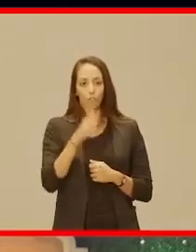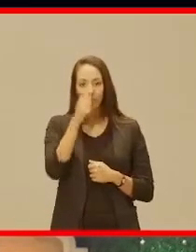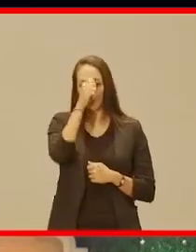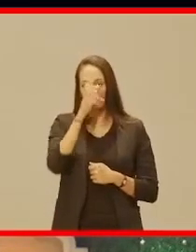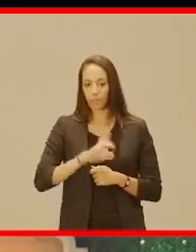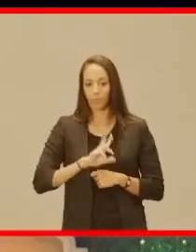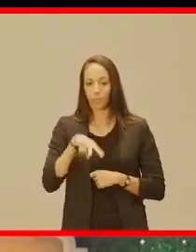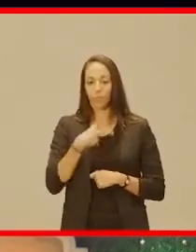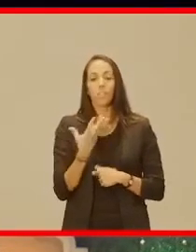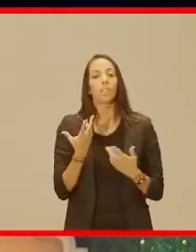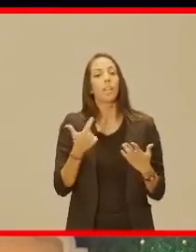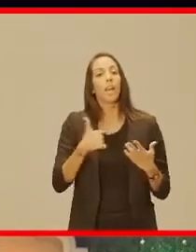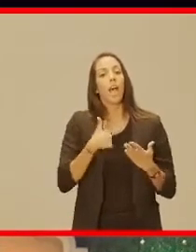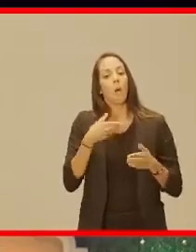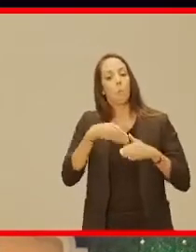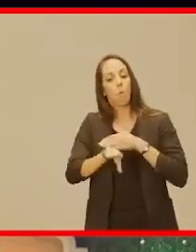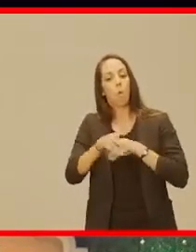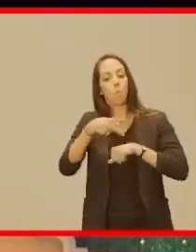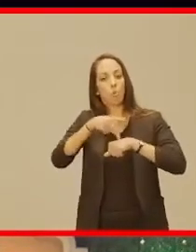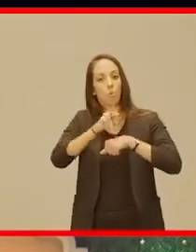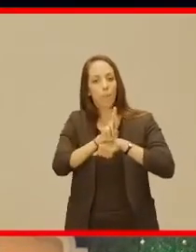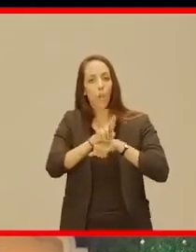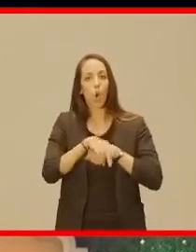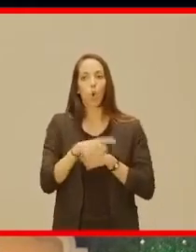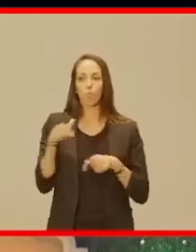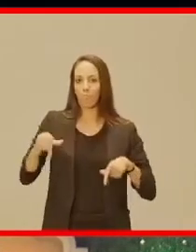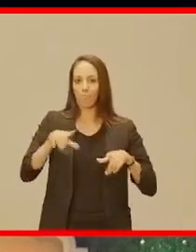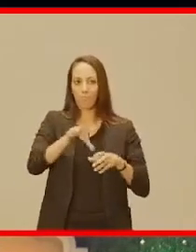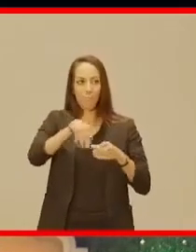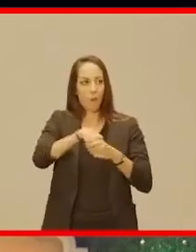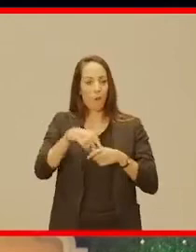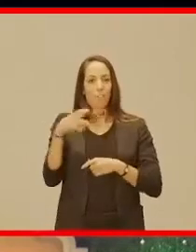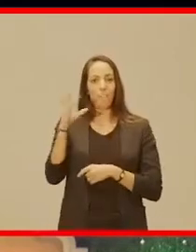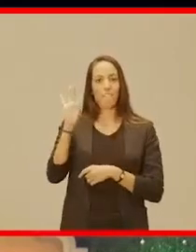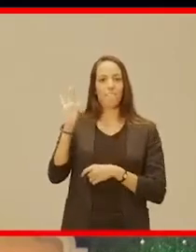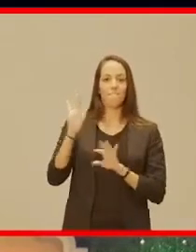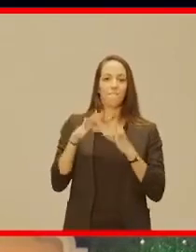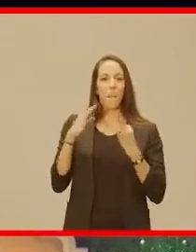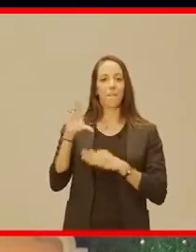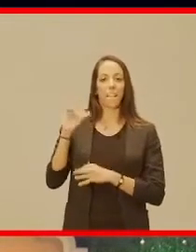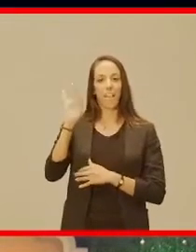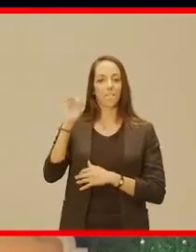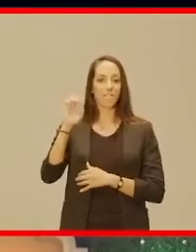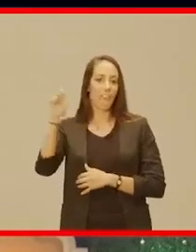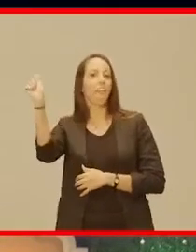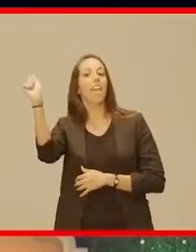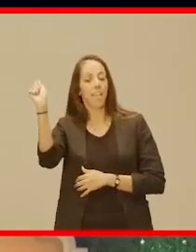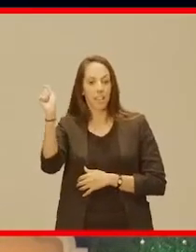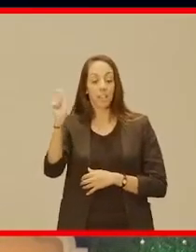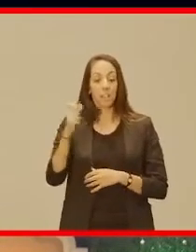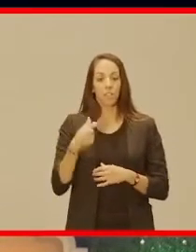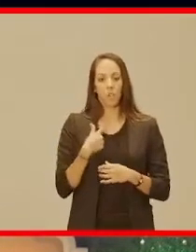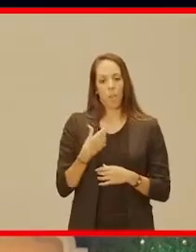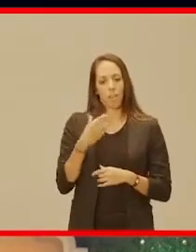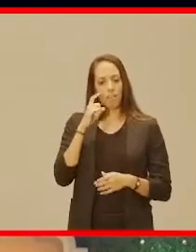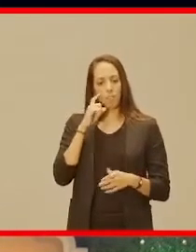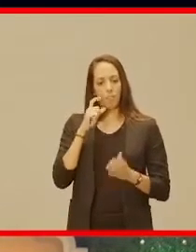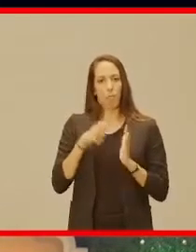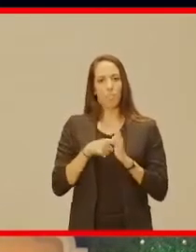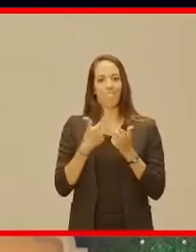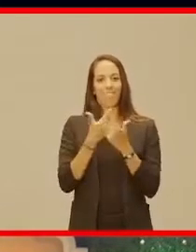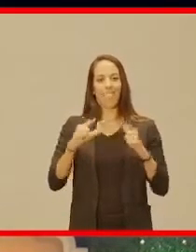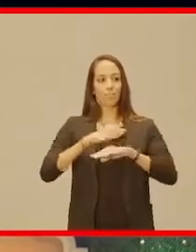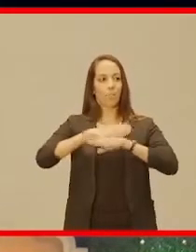cafe and stuff like that, one of the things I deal with a lot is the language barrier, and knowing the services that I had available when I came from Puerto